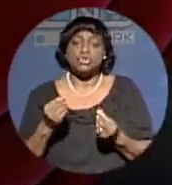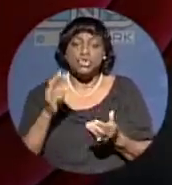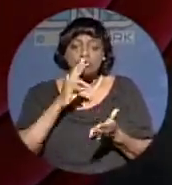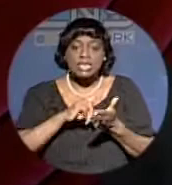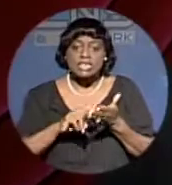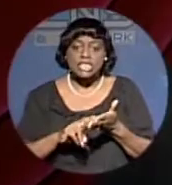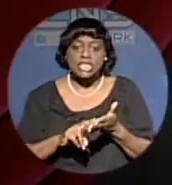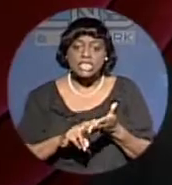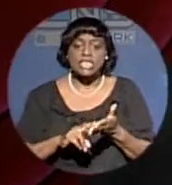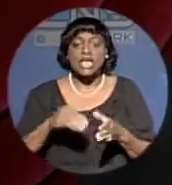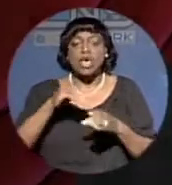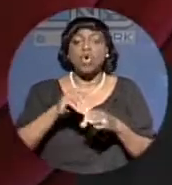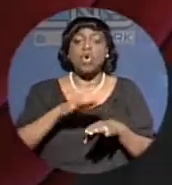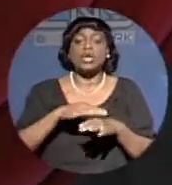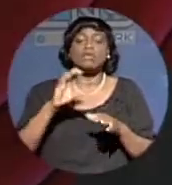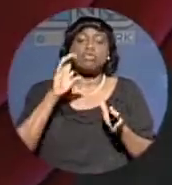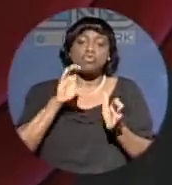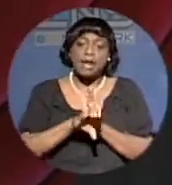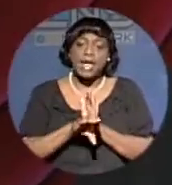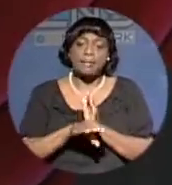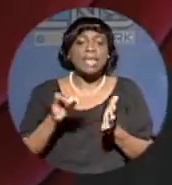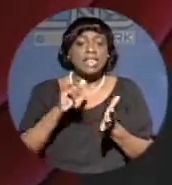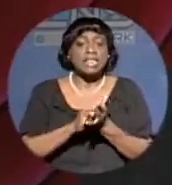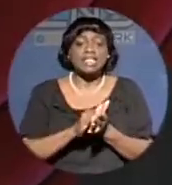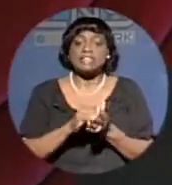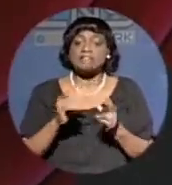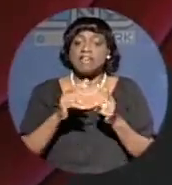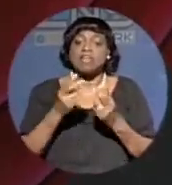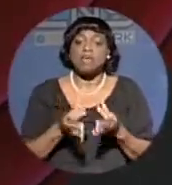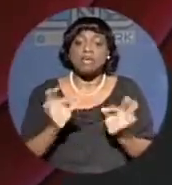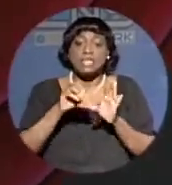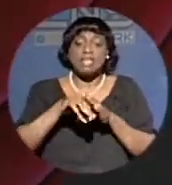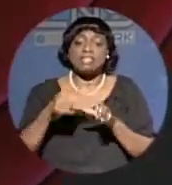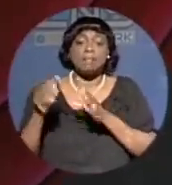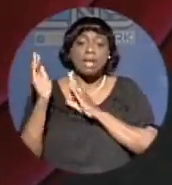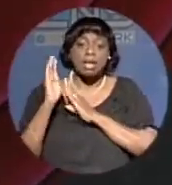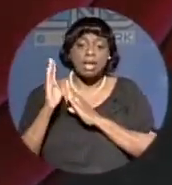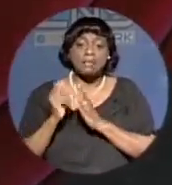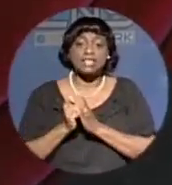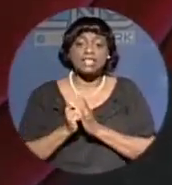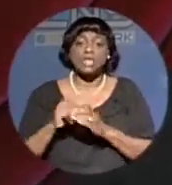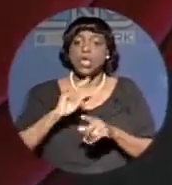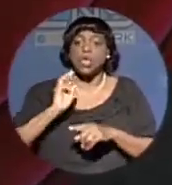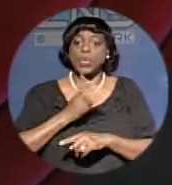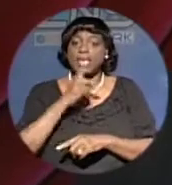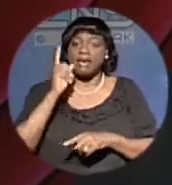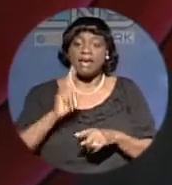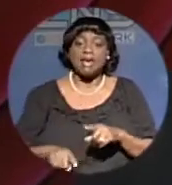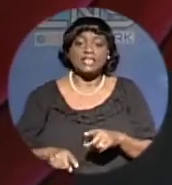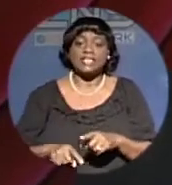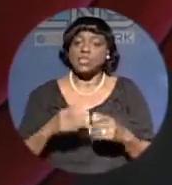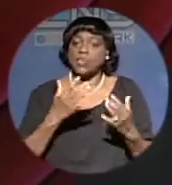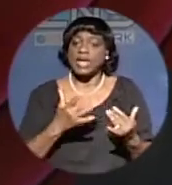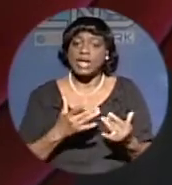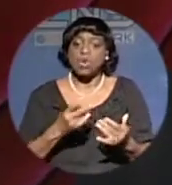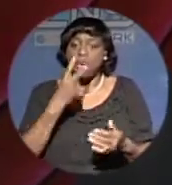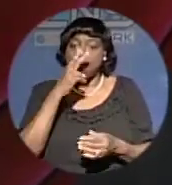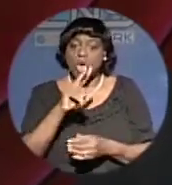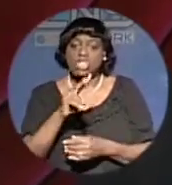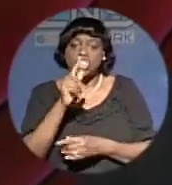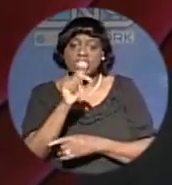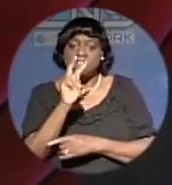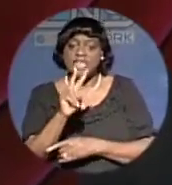a problem in the Bahamas. We can't watch television or read a newspaper or even a movie or music now without